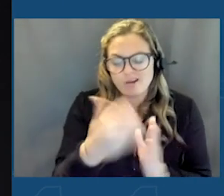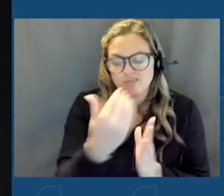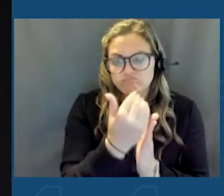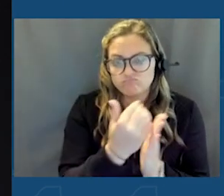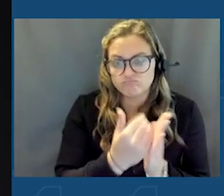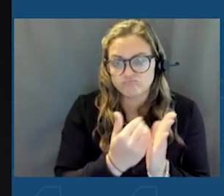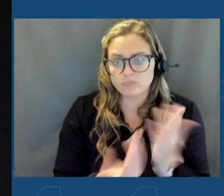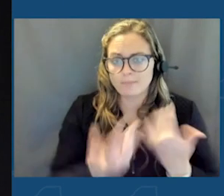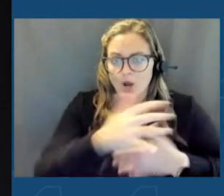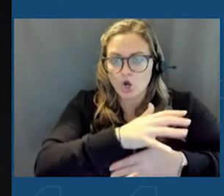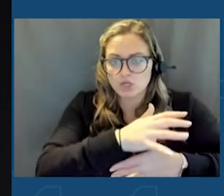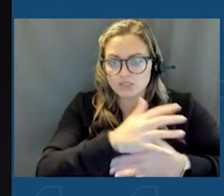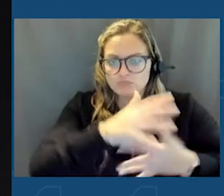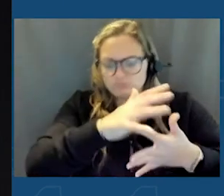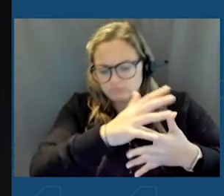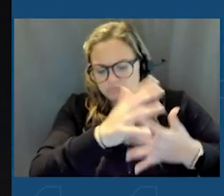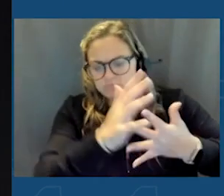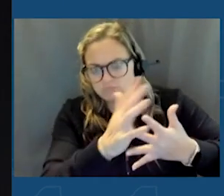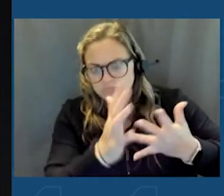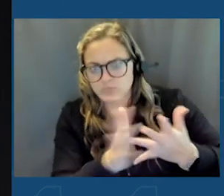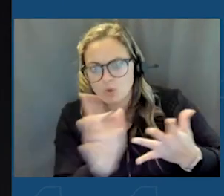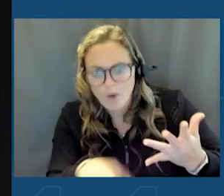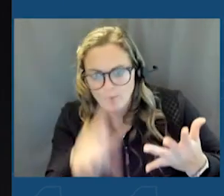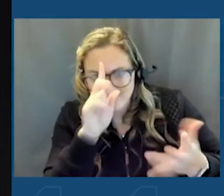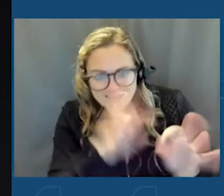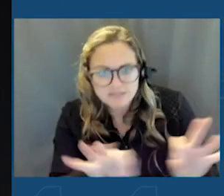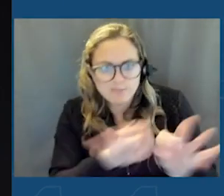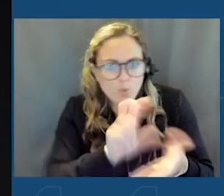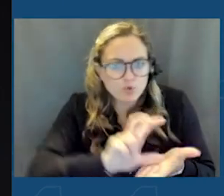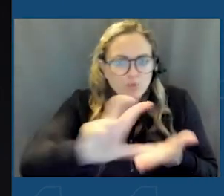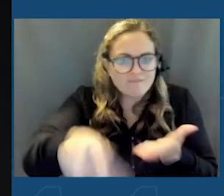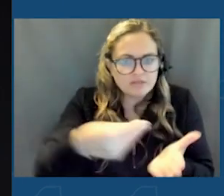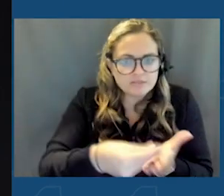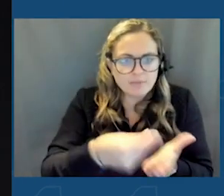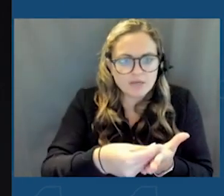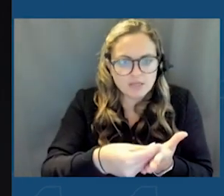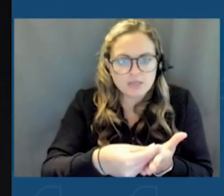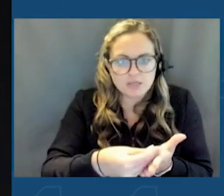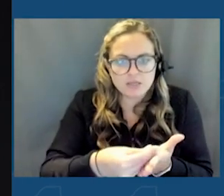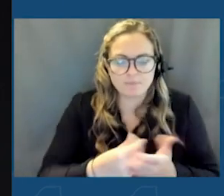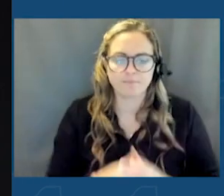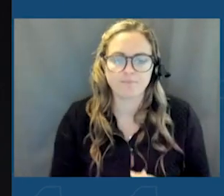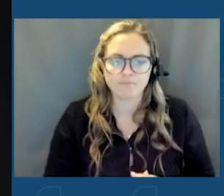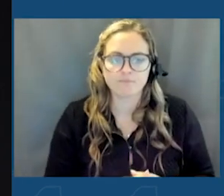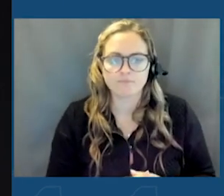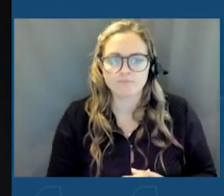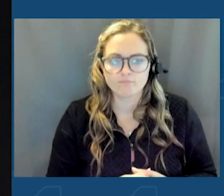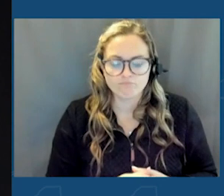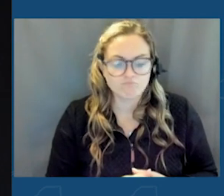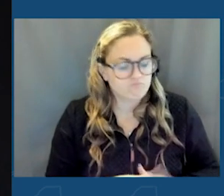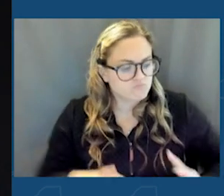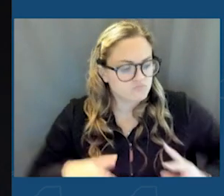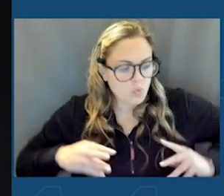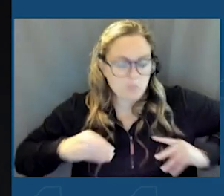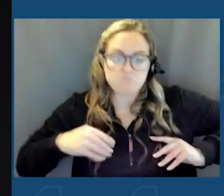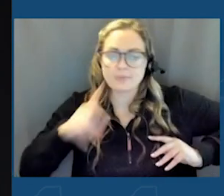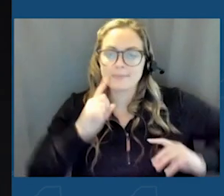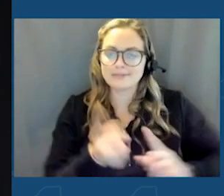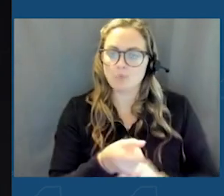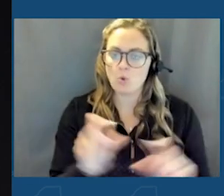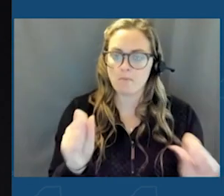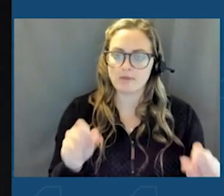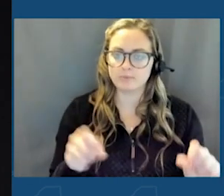of your priorities. This is where we think it's important to invest state taxpayer dollars. And so we've embraced this moment of possibility to really make